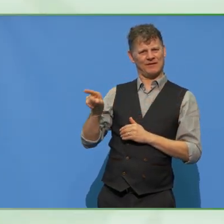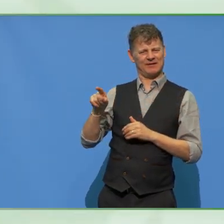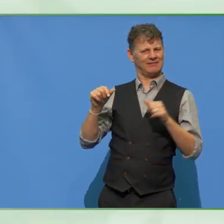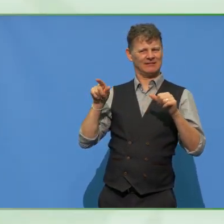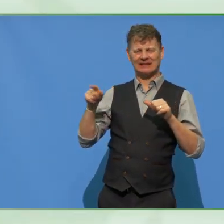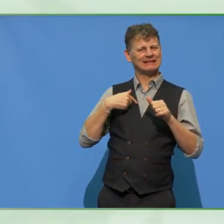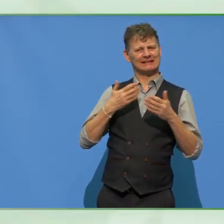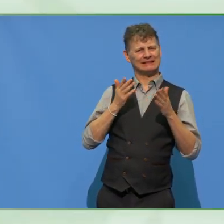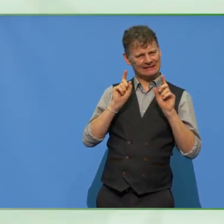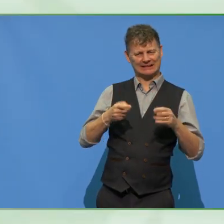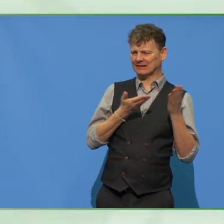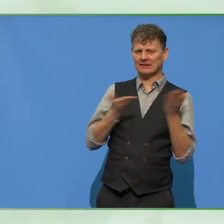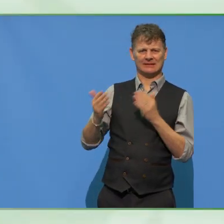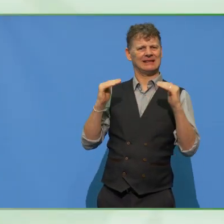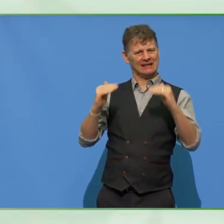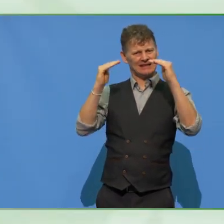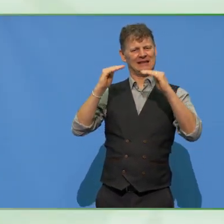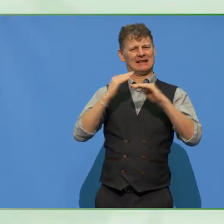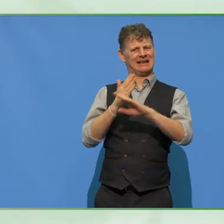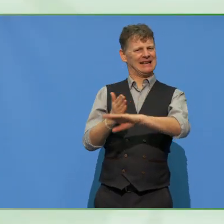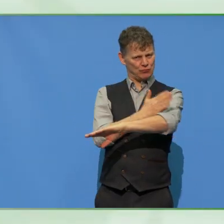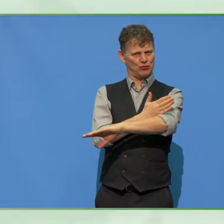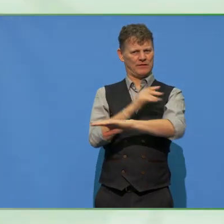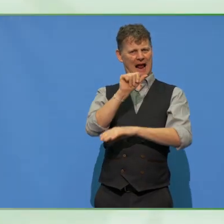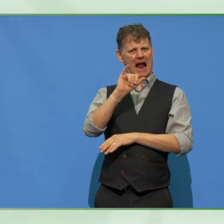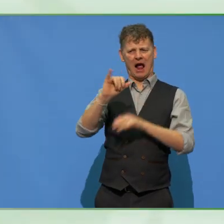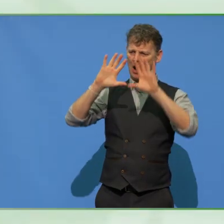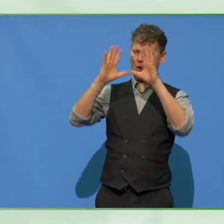disabilities in the AI world.